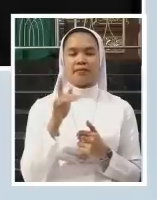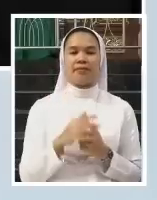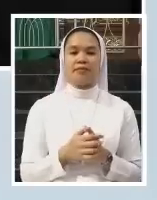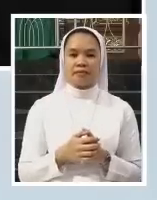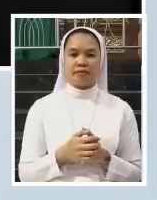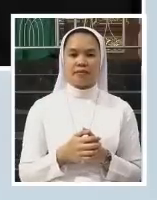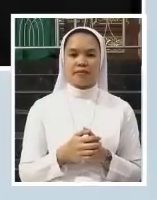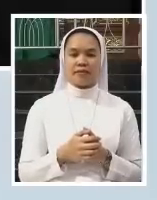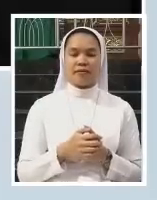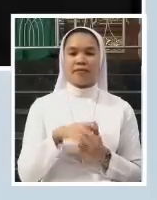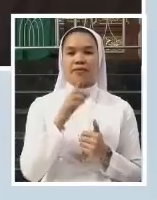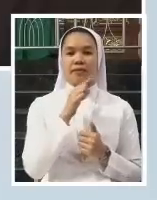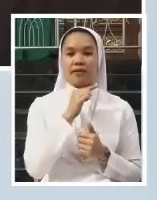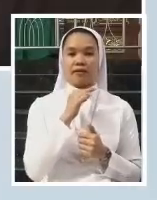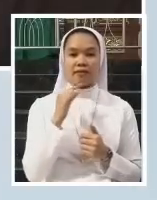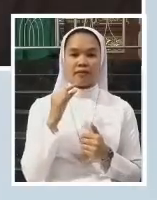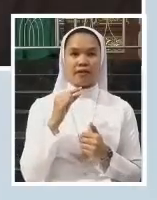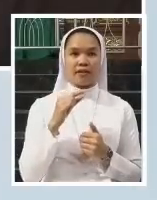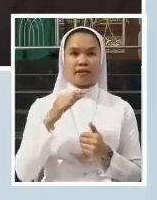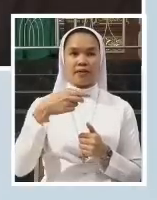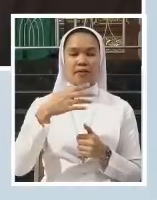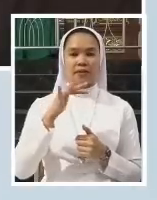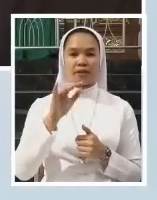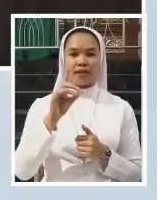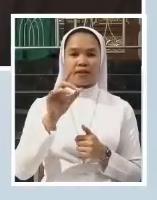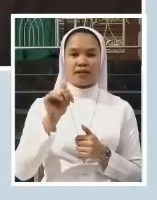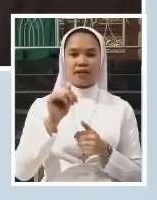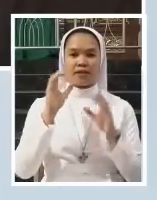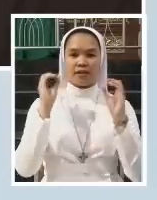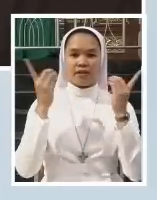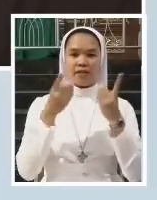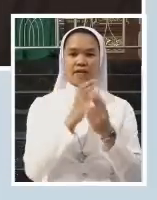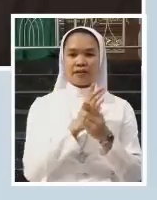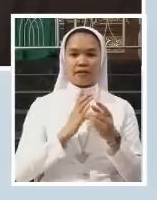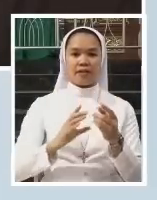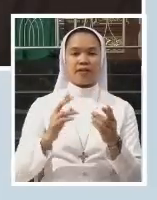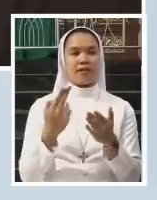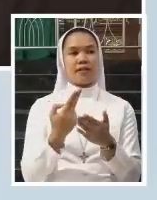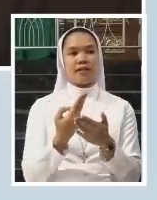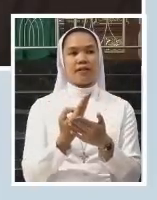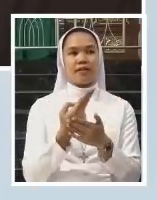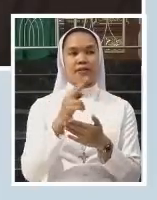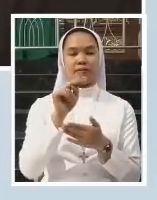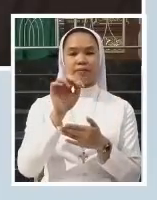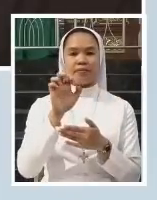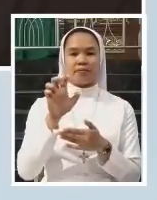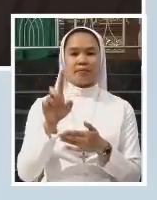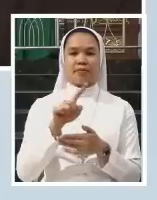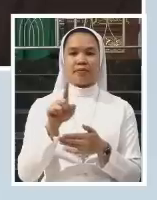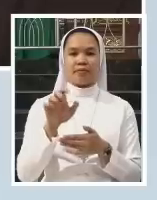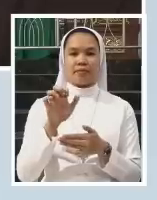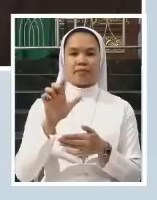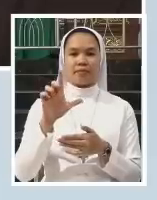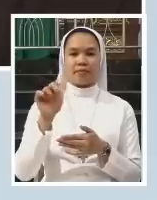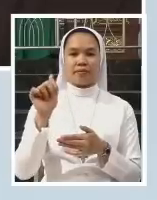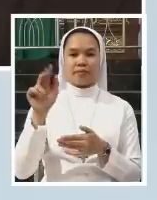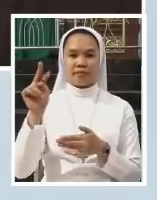Father Gilbert Briguera, Diocese of Christchurch, New Zealand.